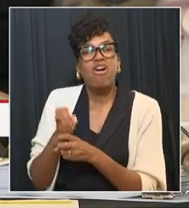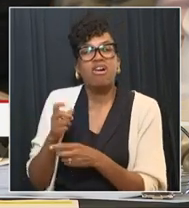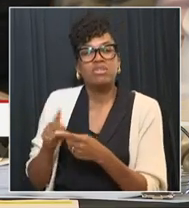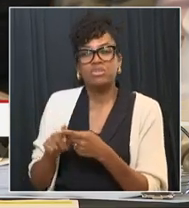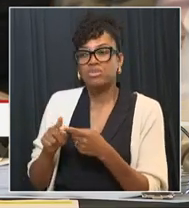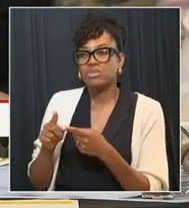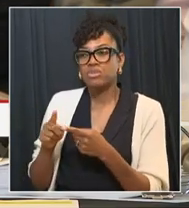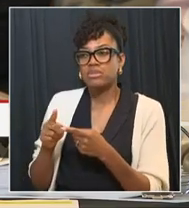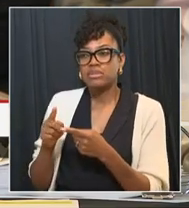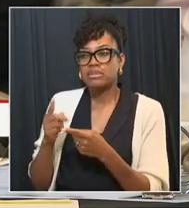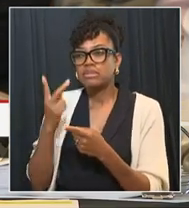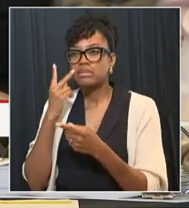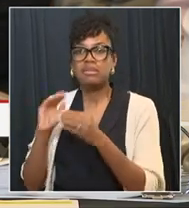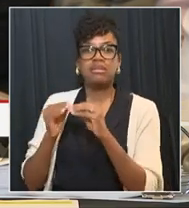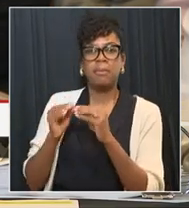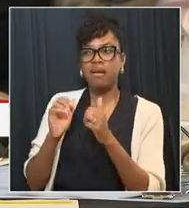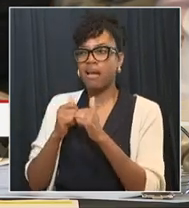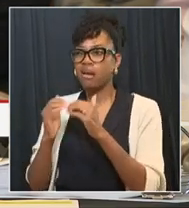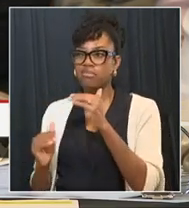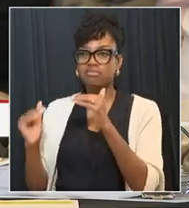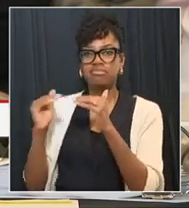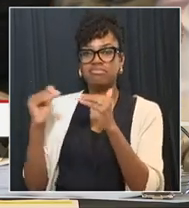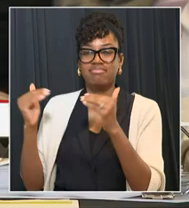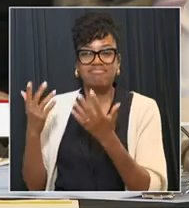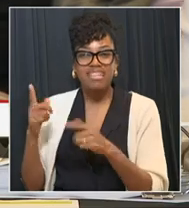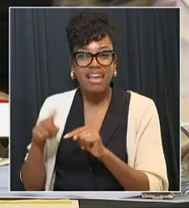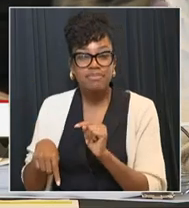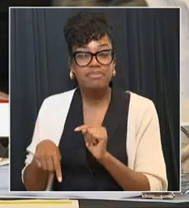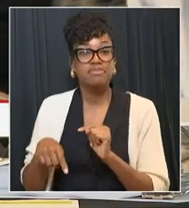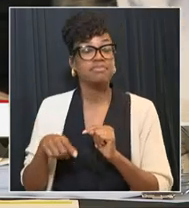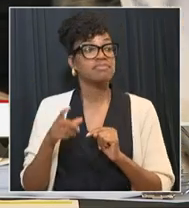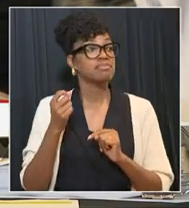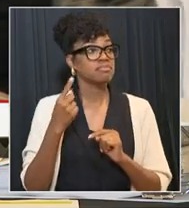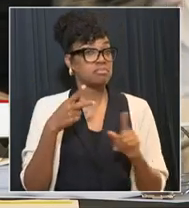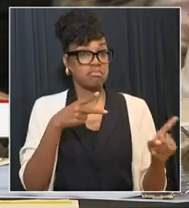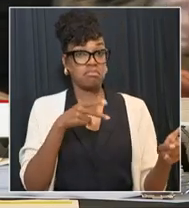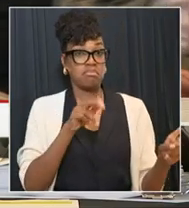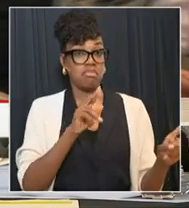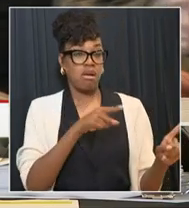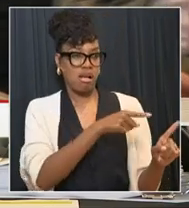make up for them. Although, Paul, I will turn to you because we've pretty